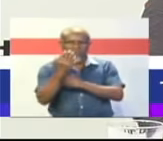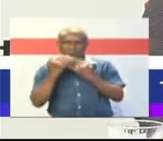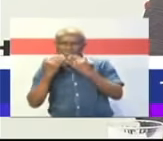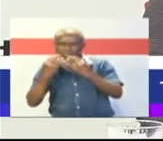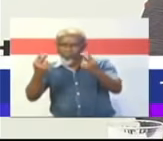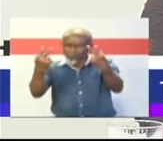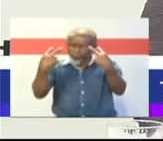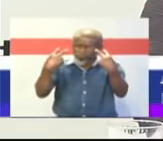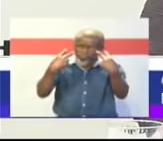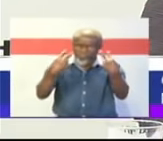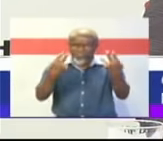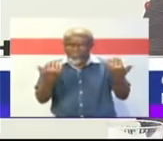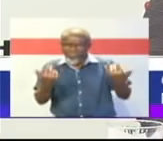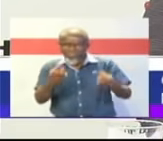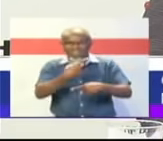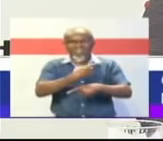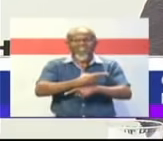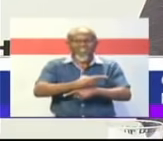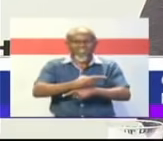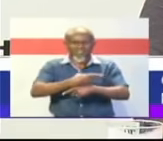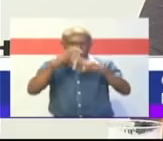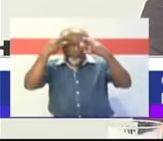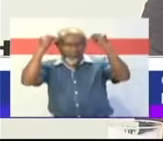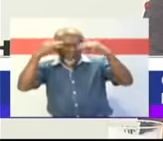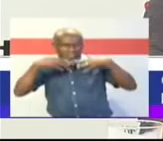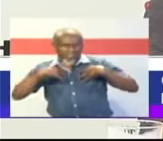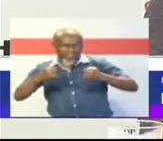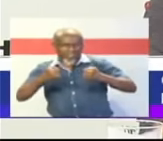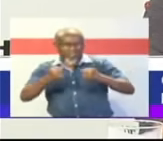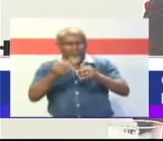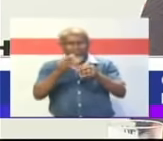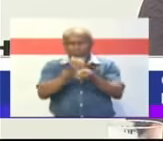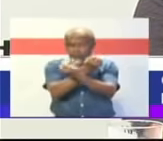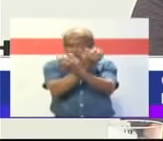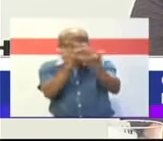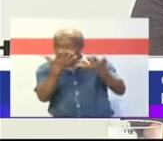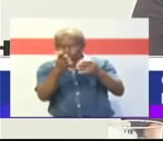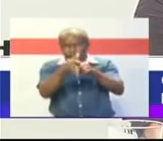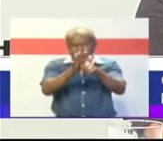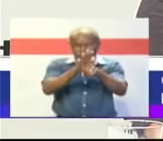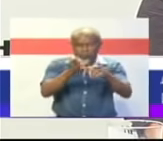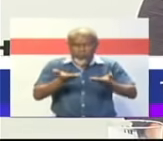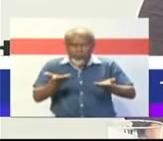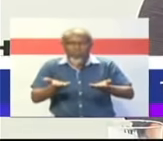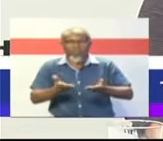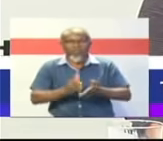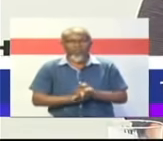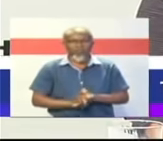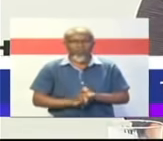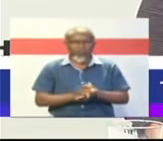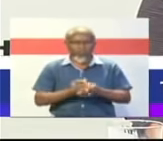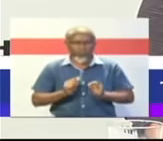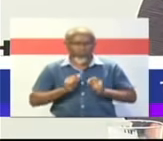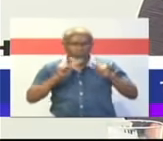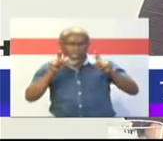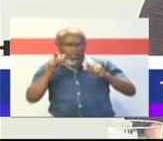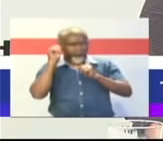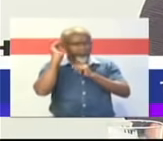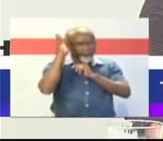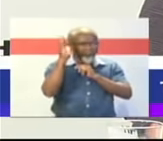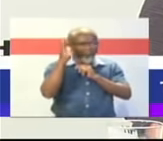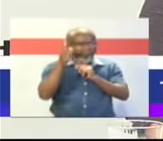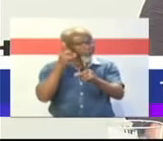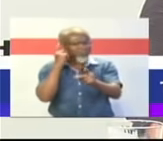Good morning. Thank you for tuning in to the Ministry of Health's virtual media conference. These live conferences are